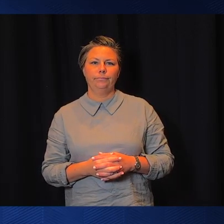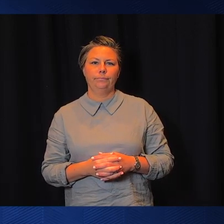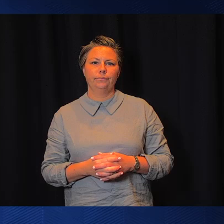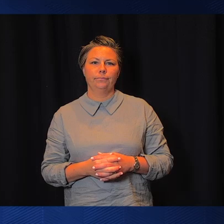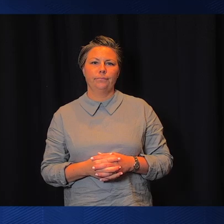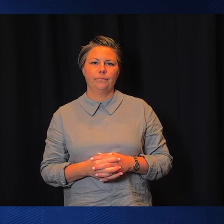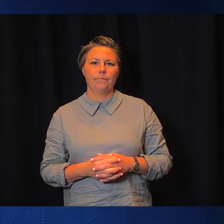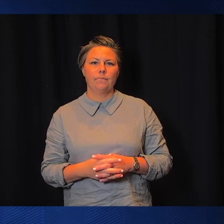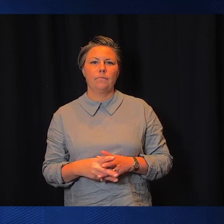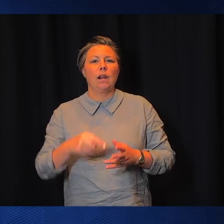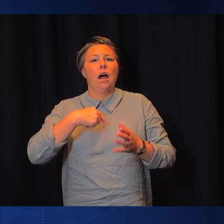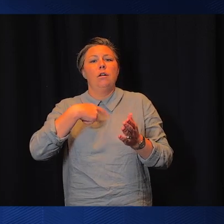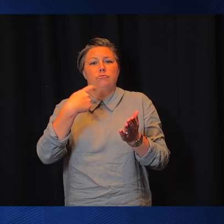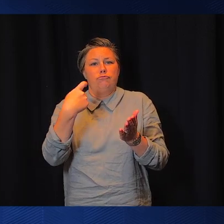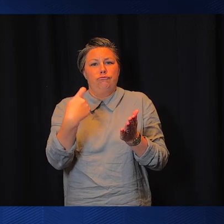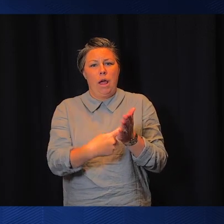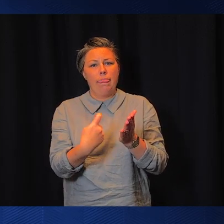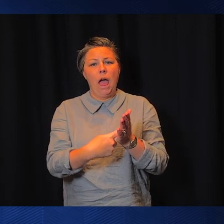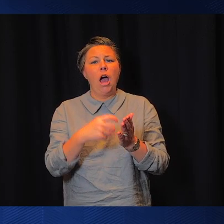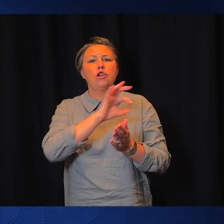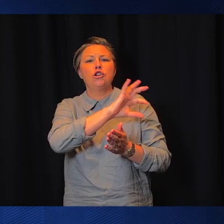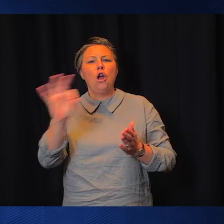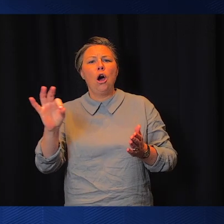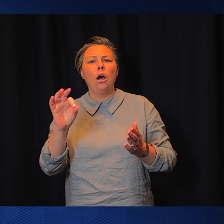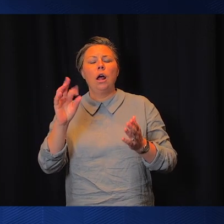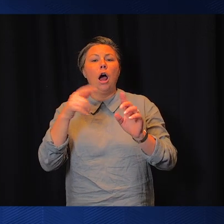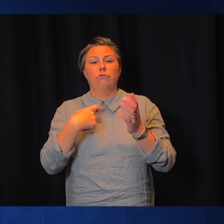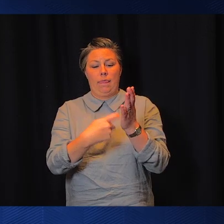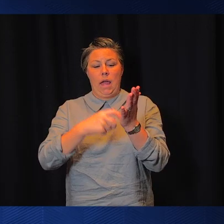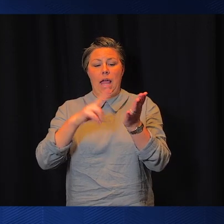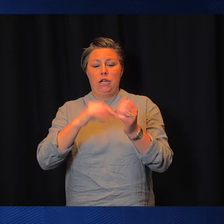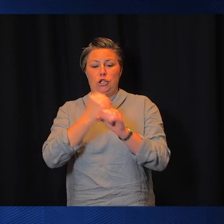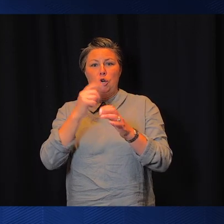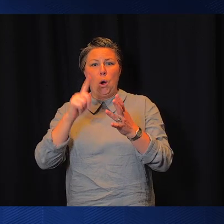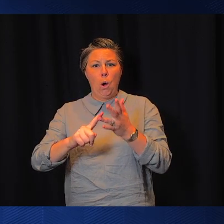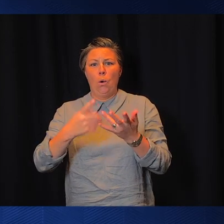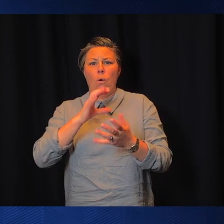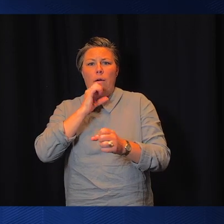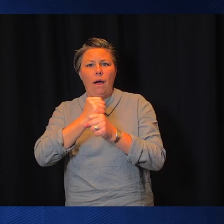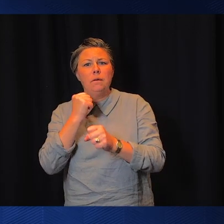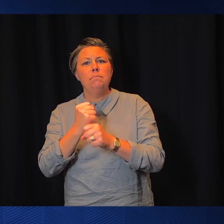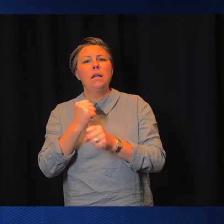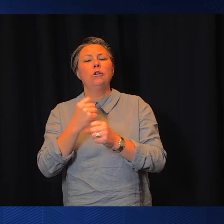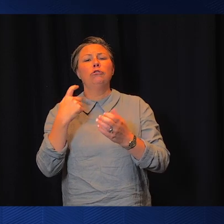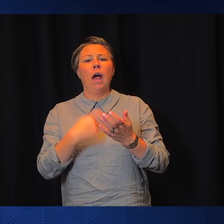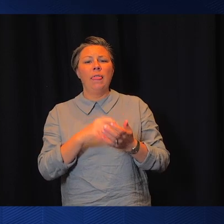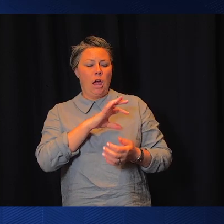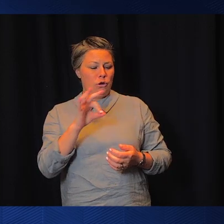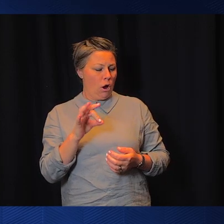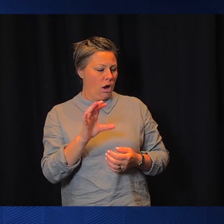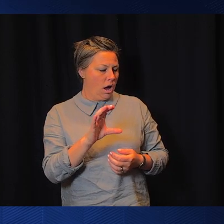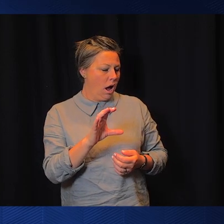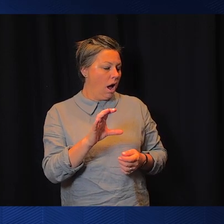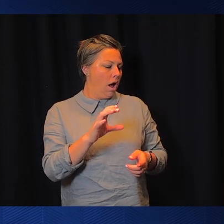NGOs, the government, partners, that we can give the space for us to share